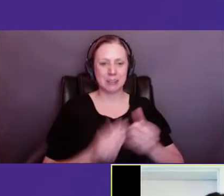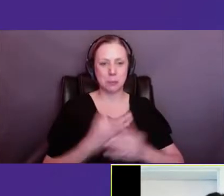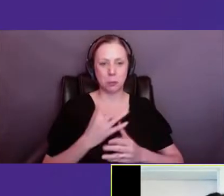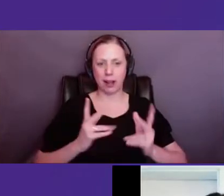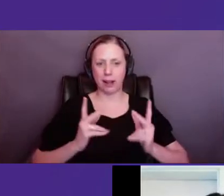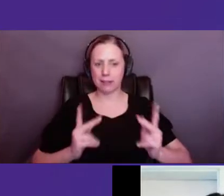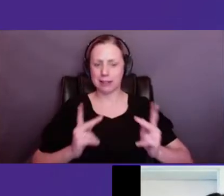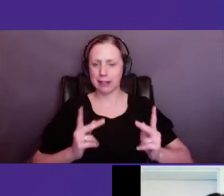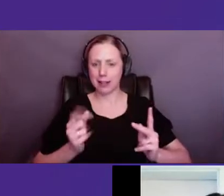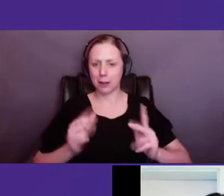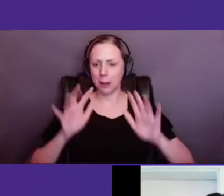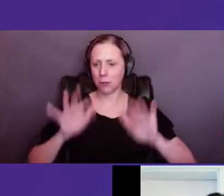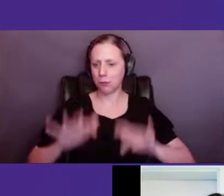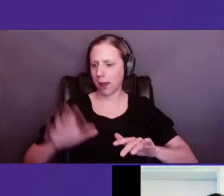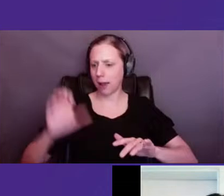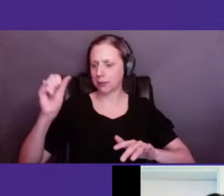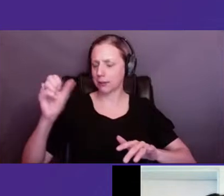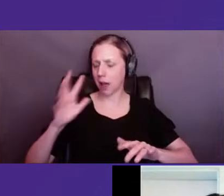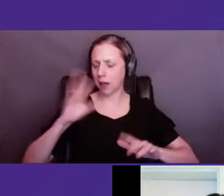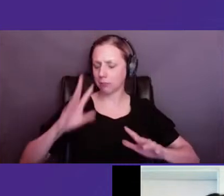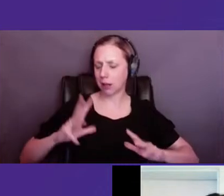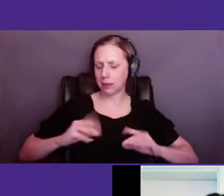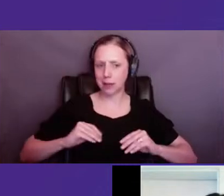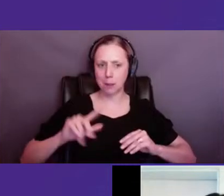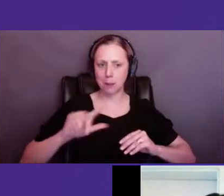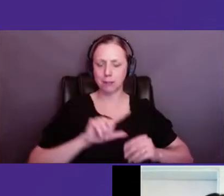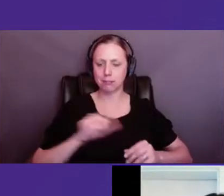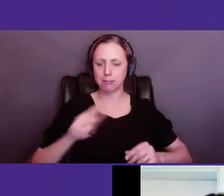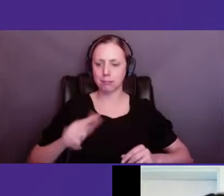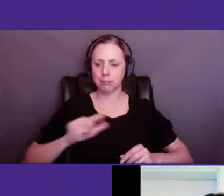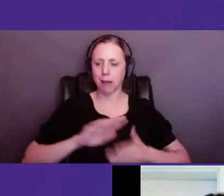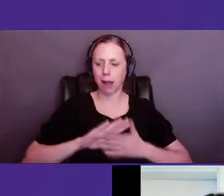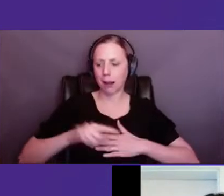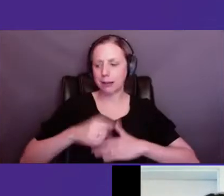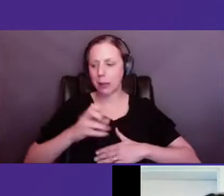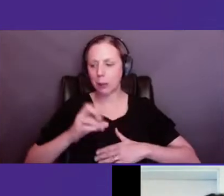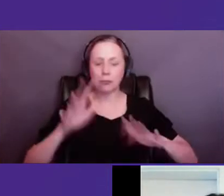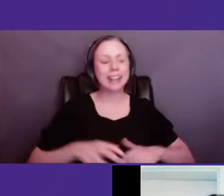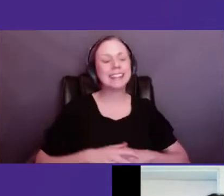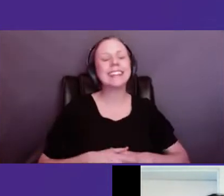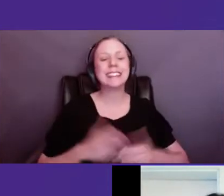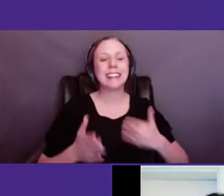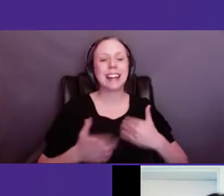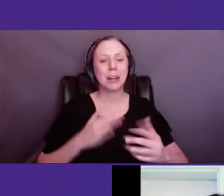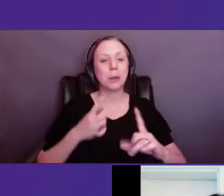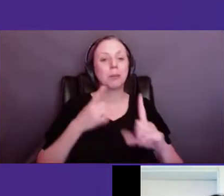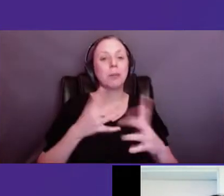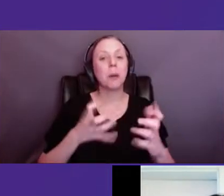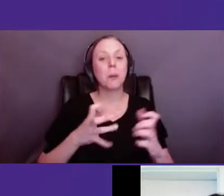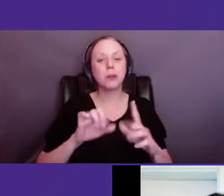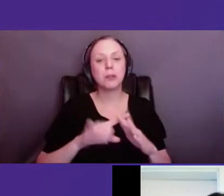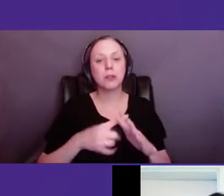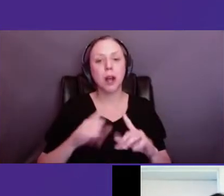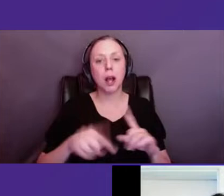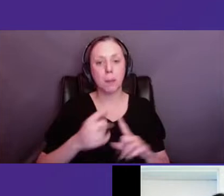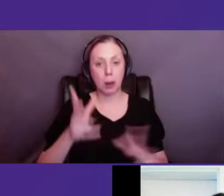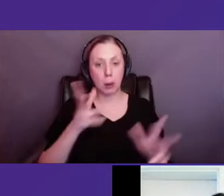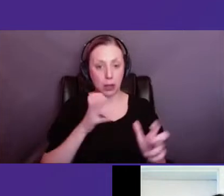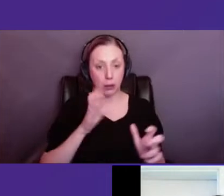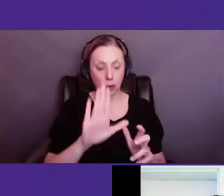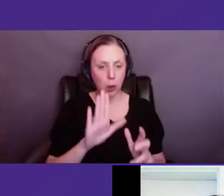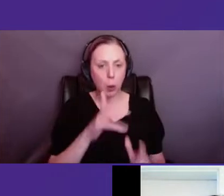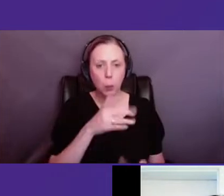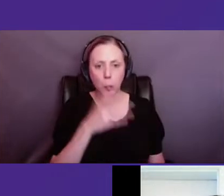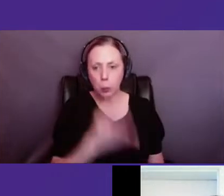little rain, a little sun. It's kind of taking turns. I want to start by hearing a little bit about each of you, who